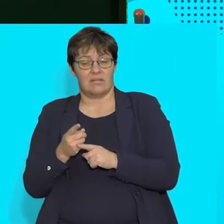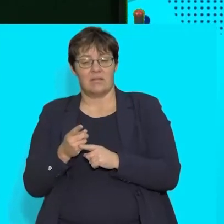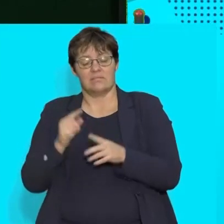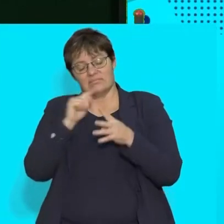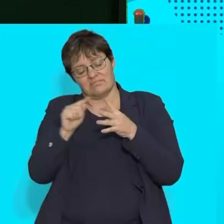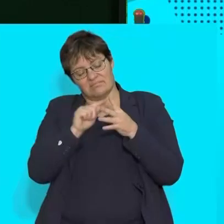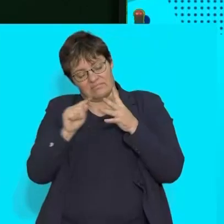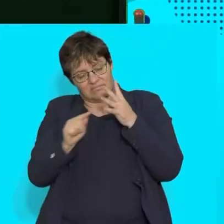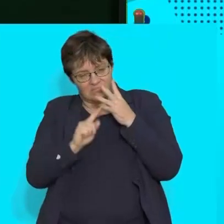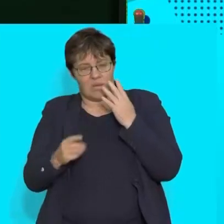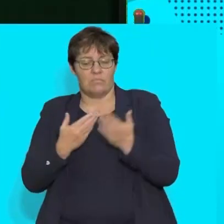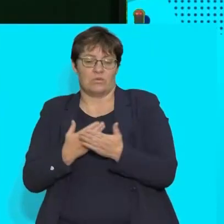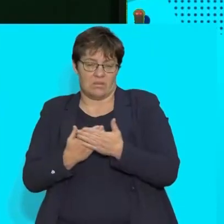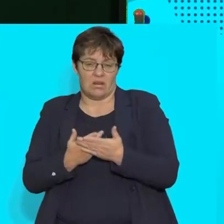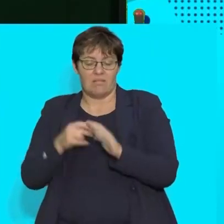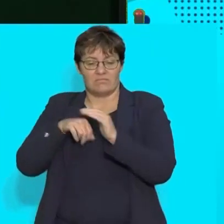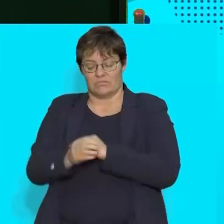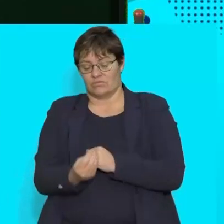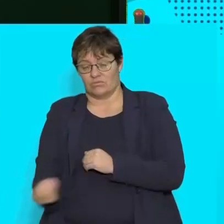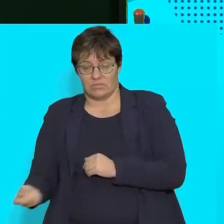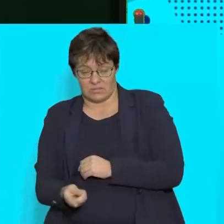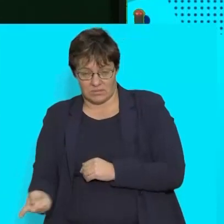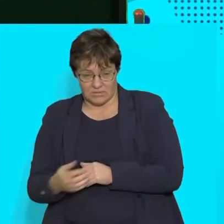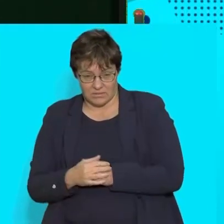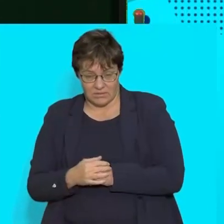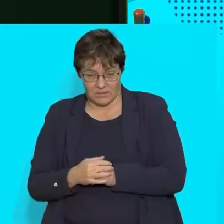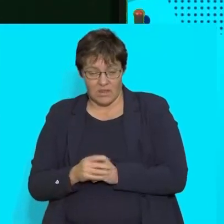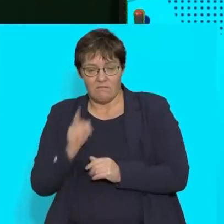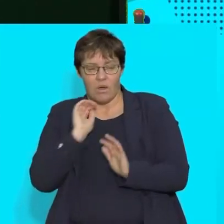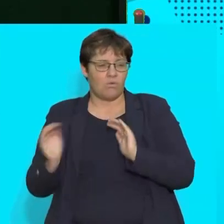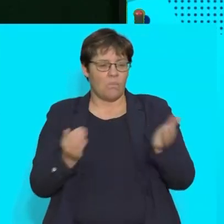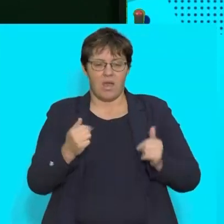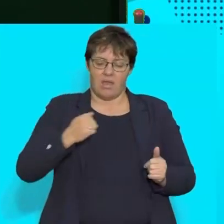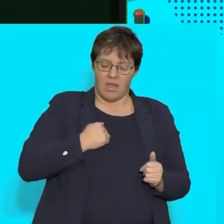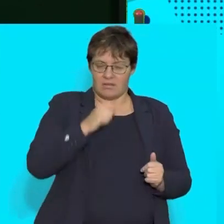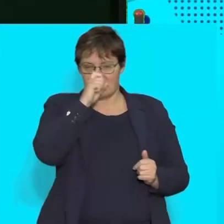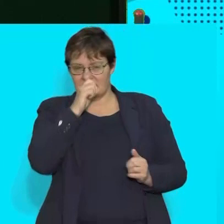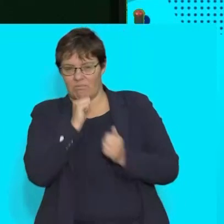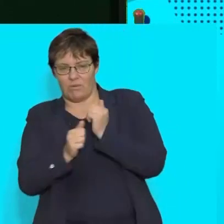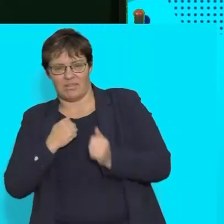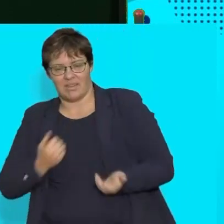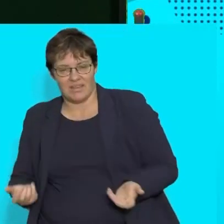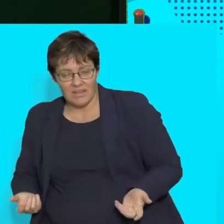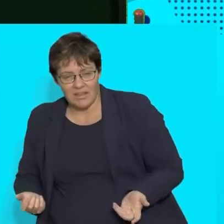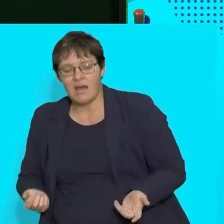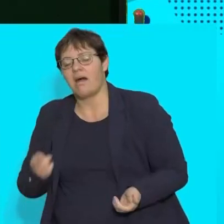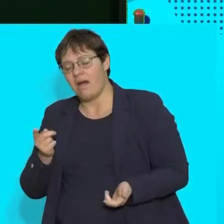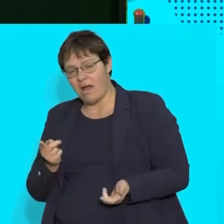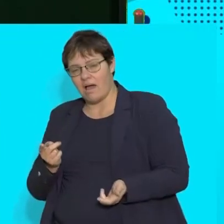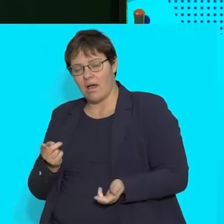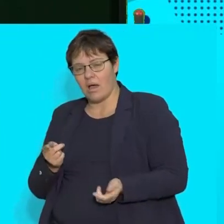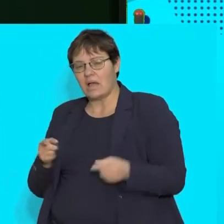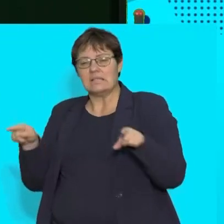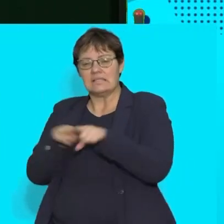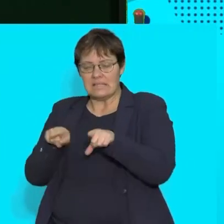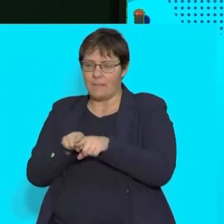create several possibilities in the offsprings. And so if you compare yourself to your siblings, you will notice that even though